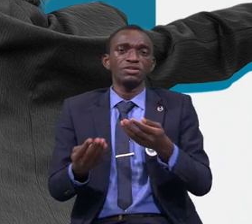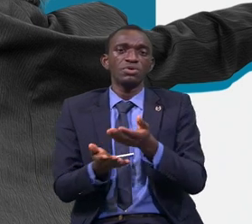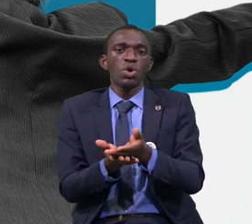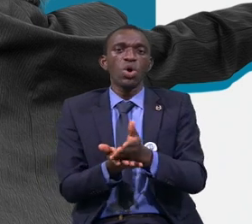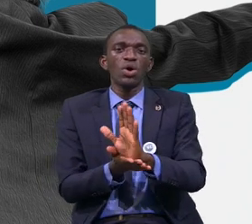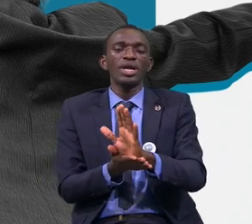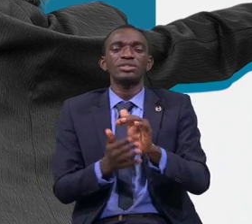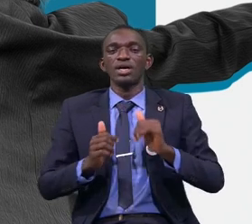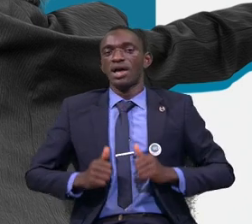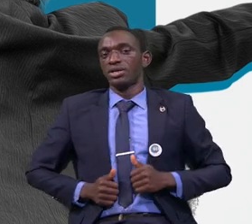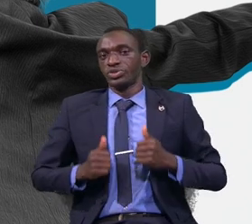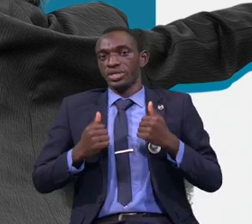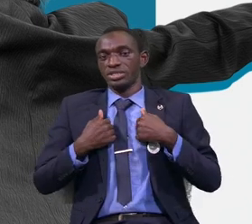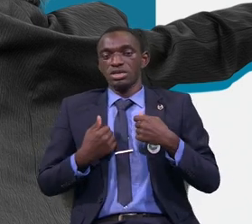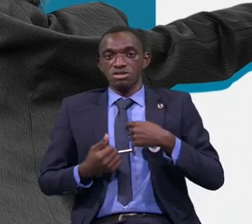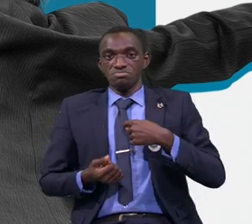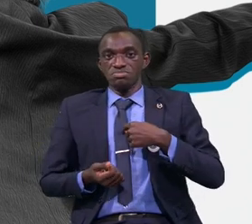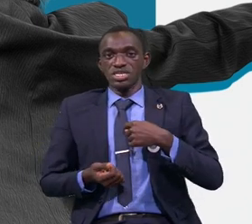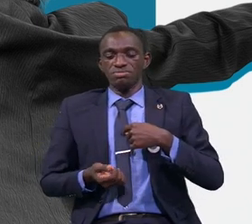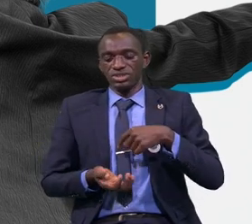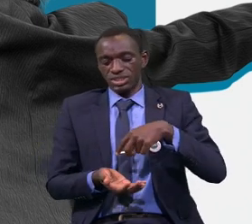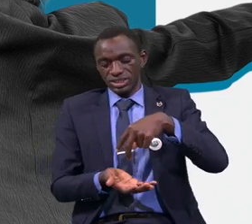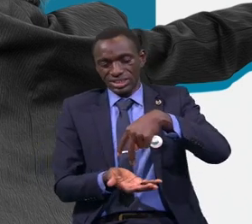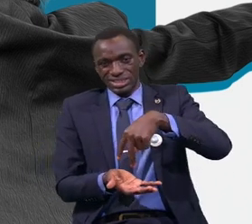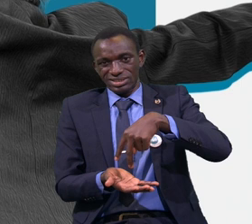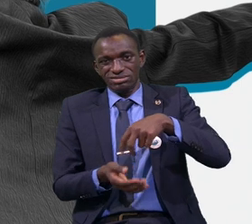I am staying behind Hôpital Central.